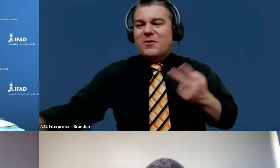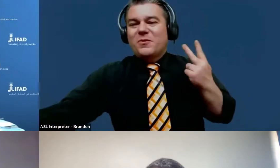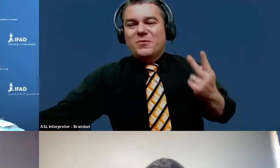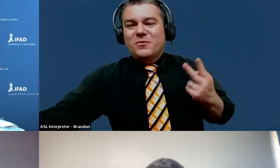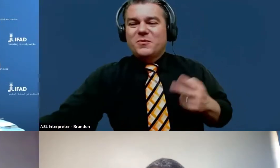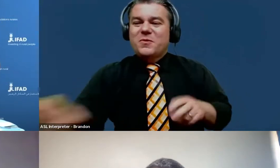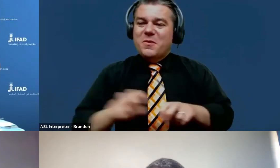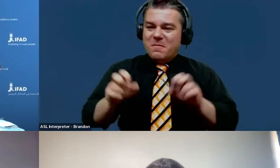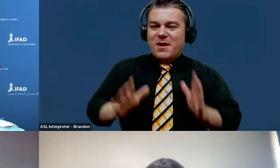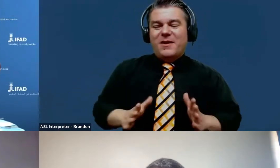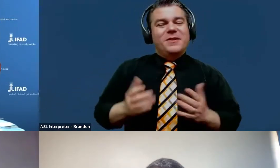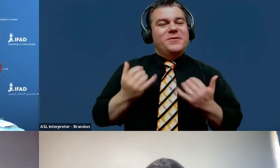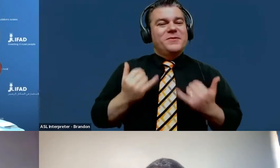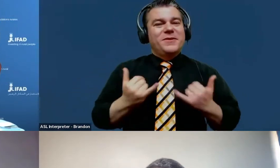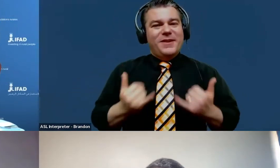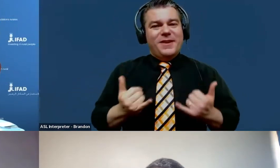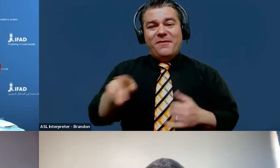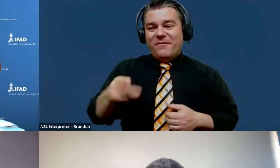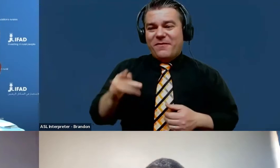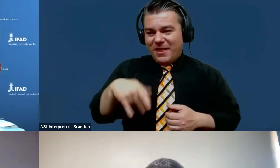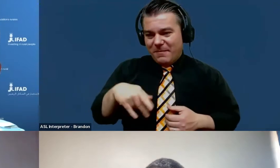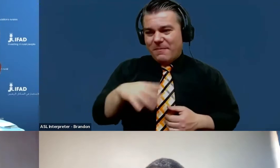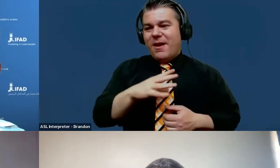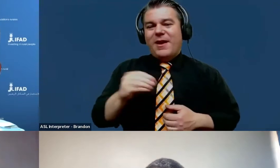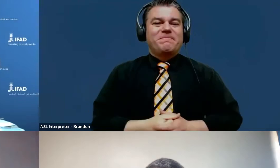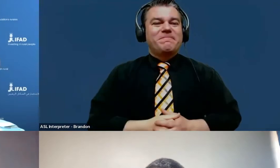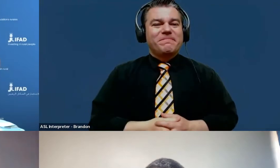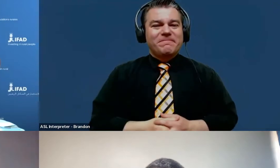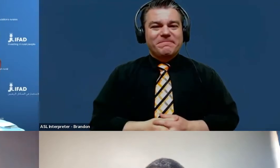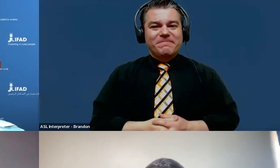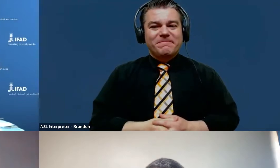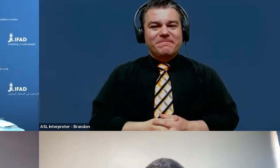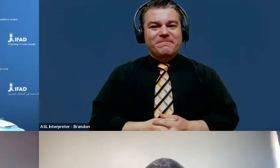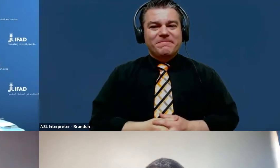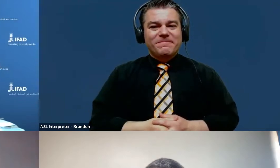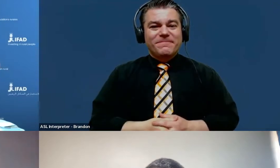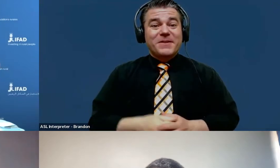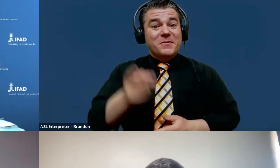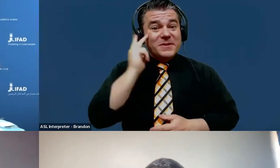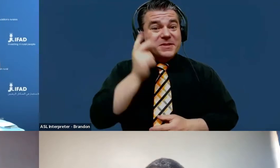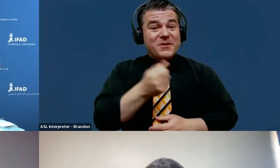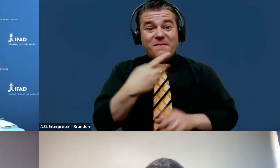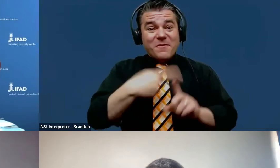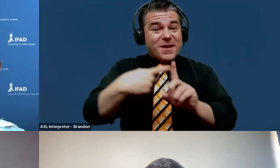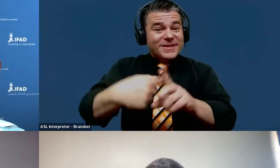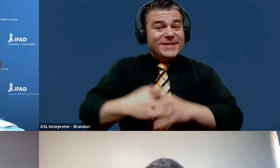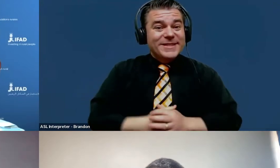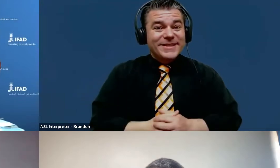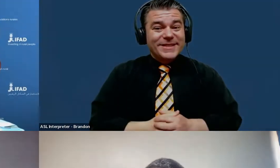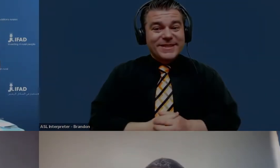today, Philip Audebert and Henry Tonang. We'll see you in a few months.